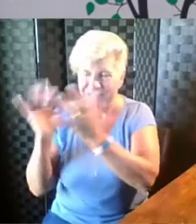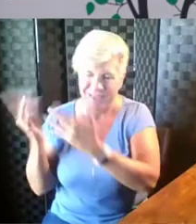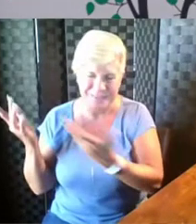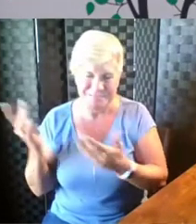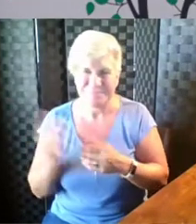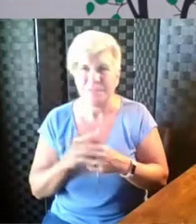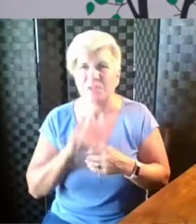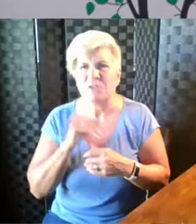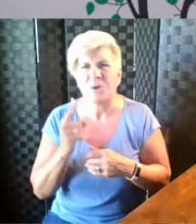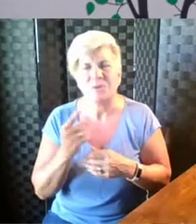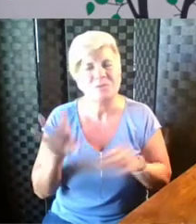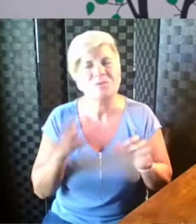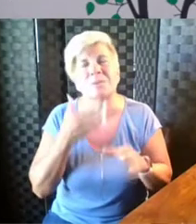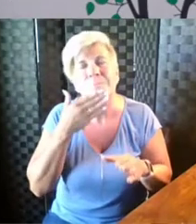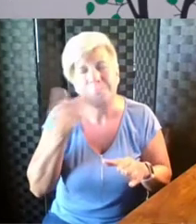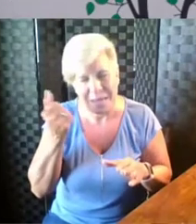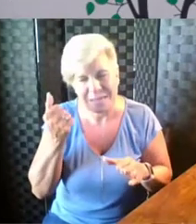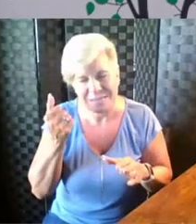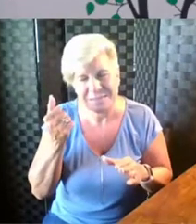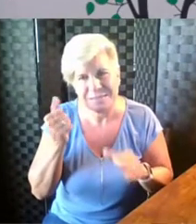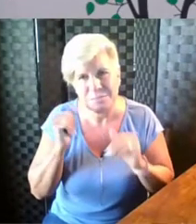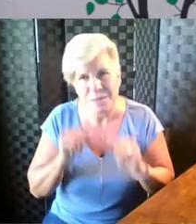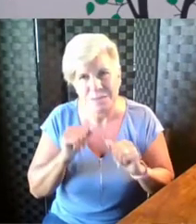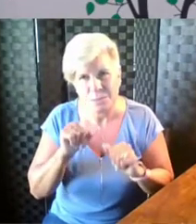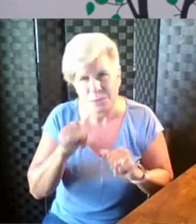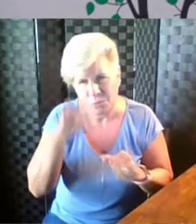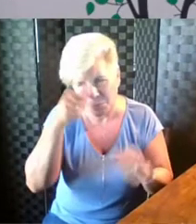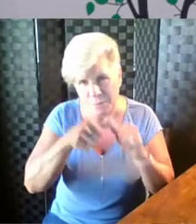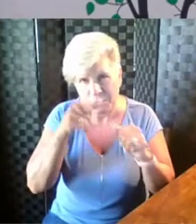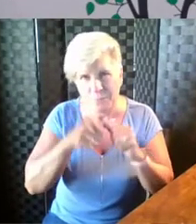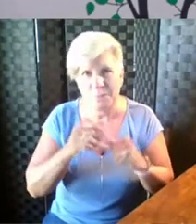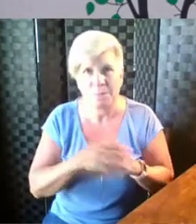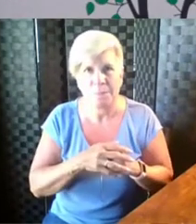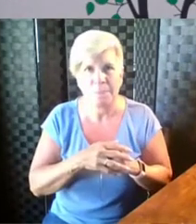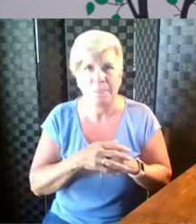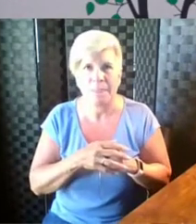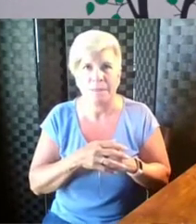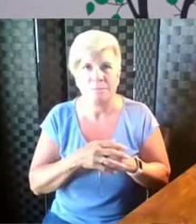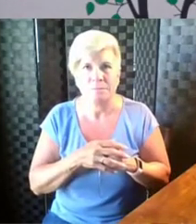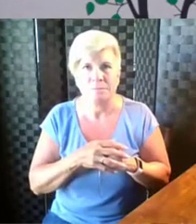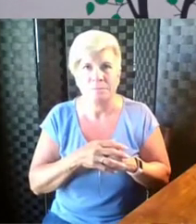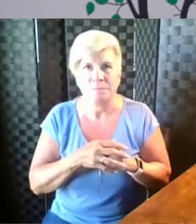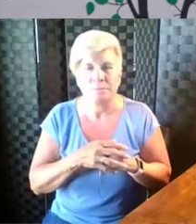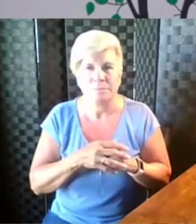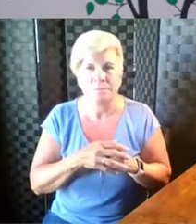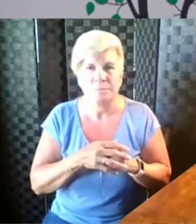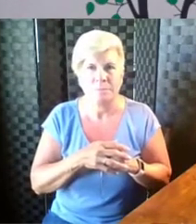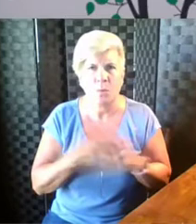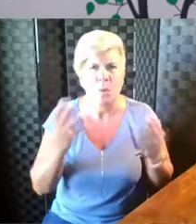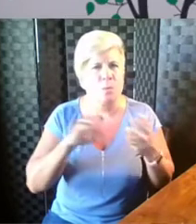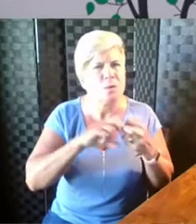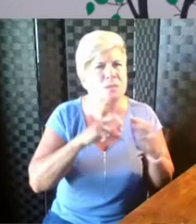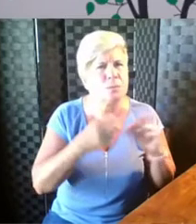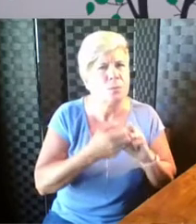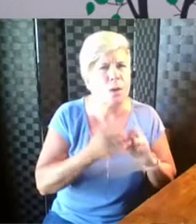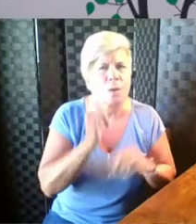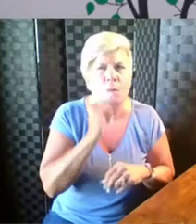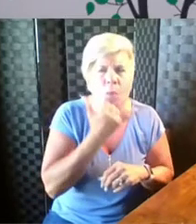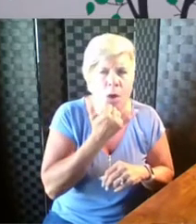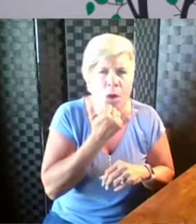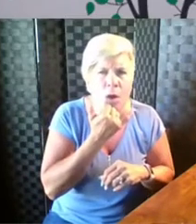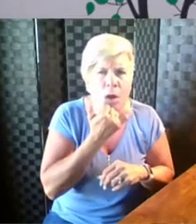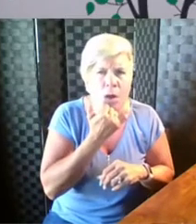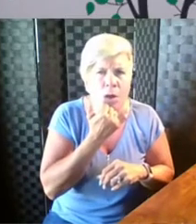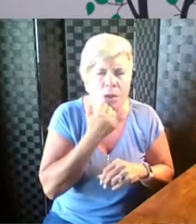today. So just do the best with what you can remember, okay? So, what was the problem